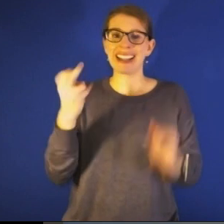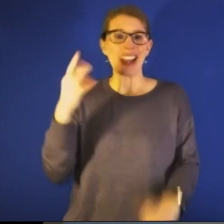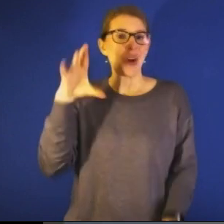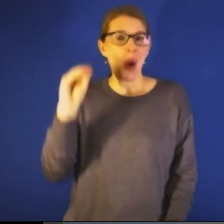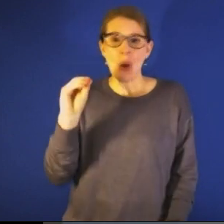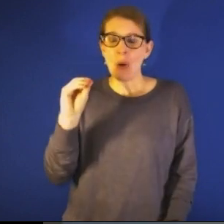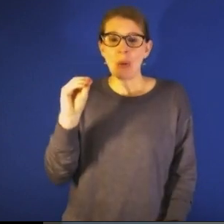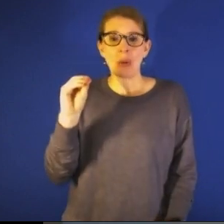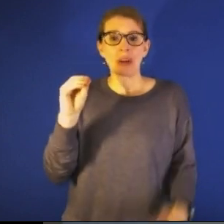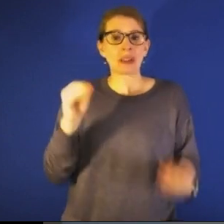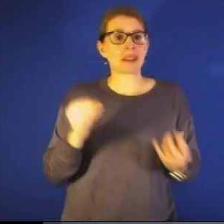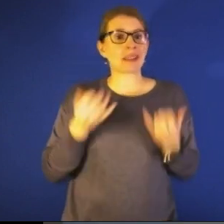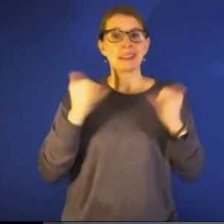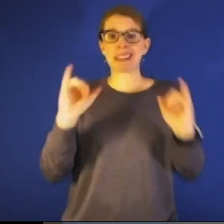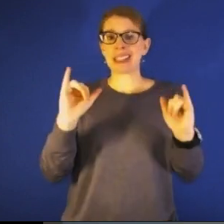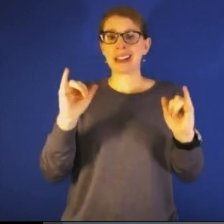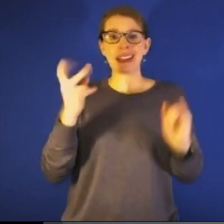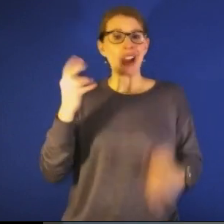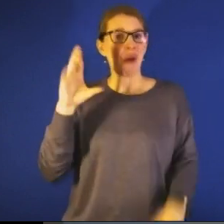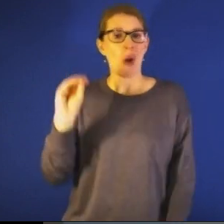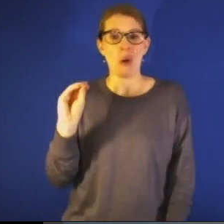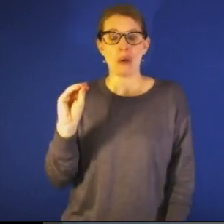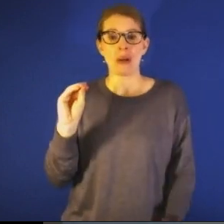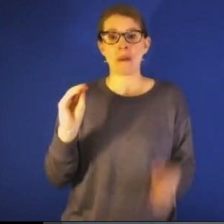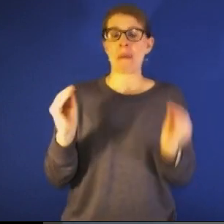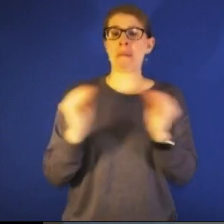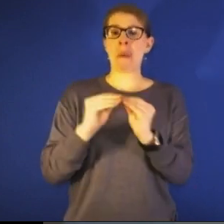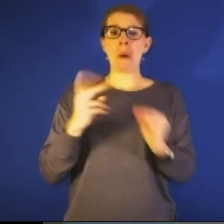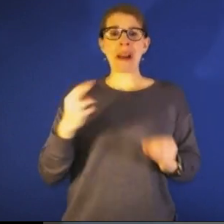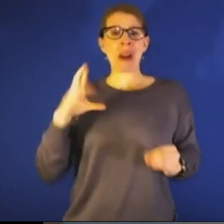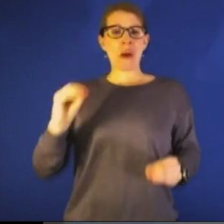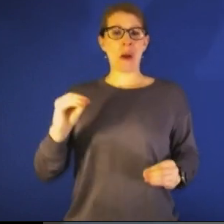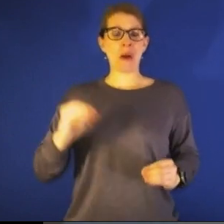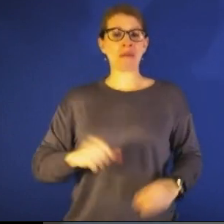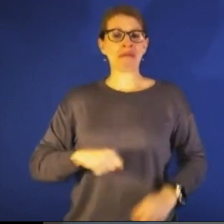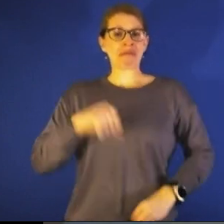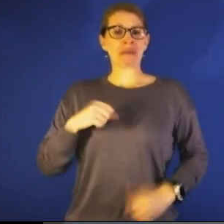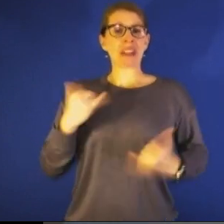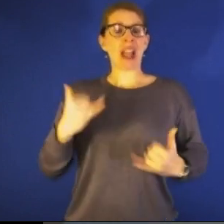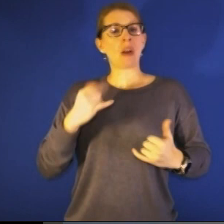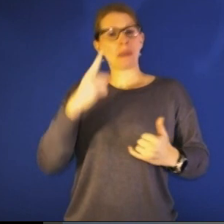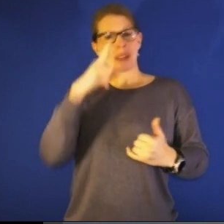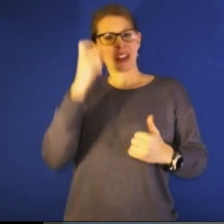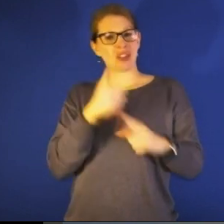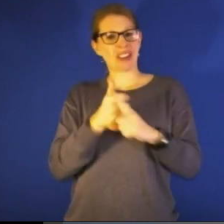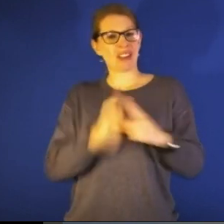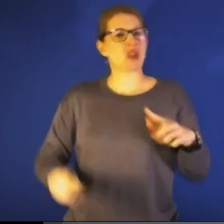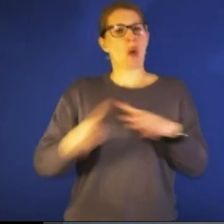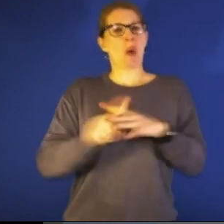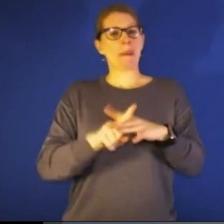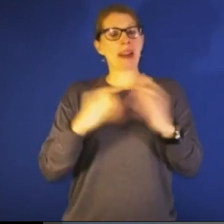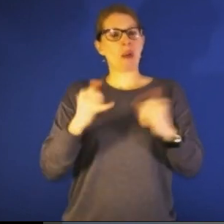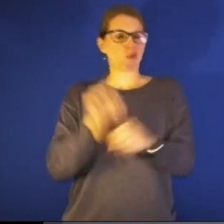you're a hero, and perhaps more heroic now for showing up every day and doing what we do and doing what you do